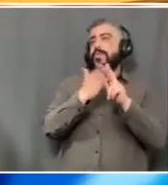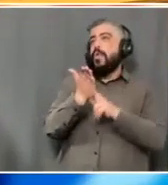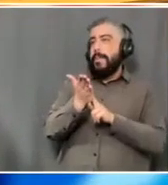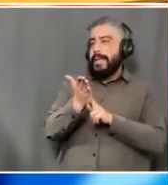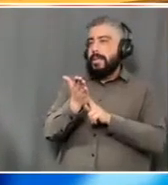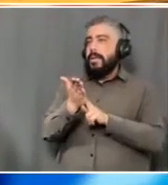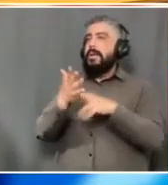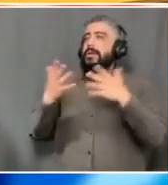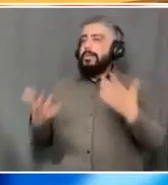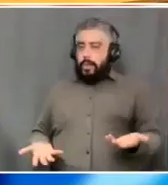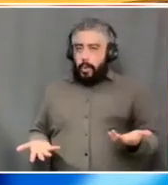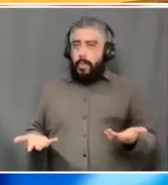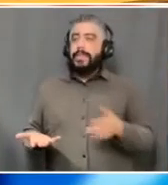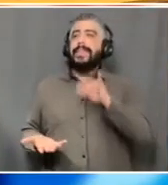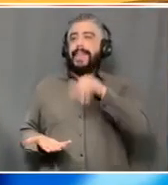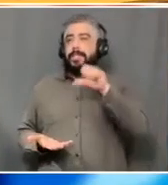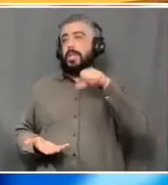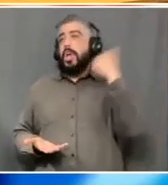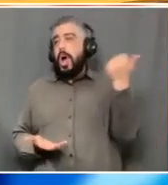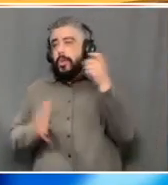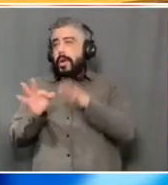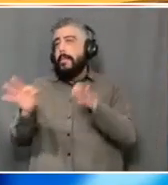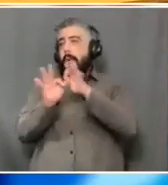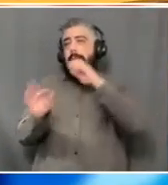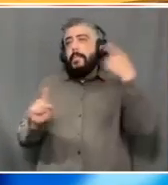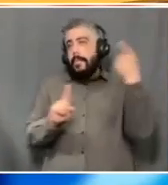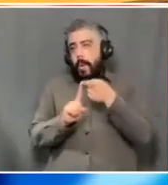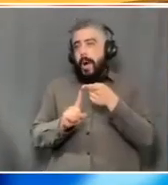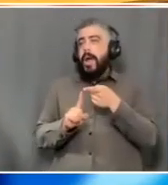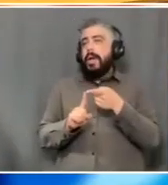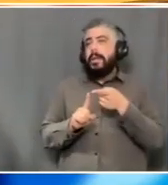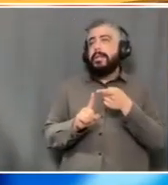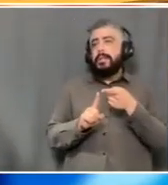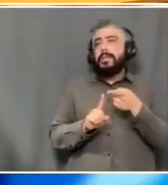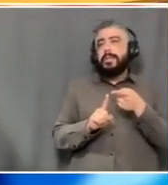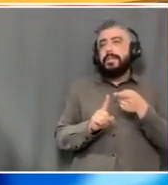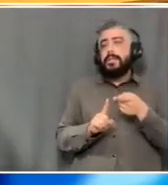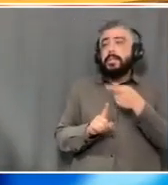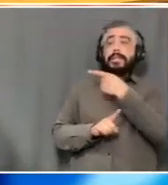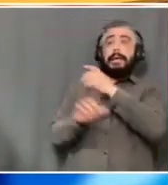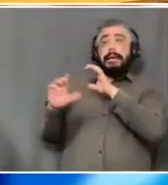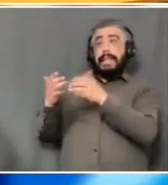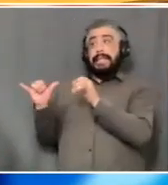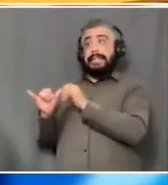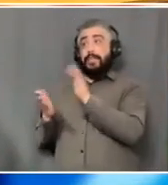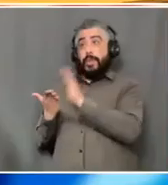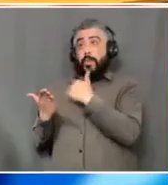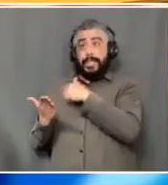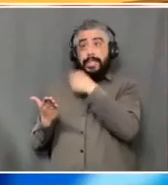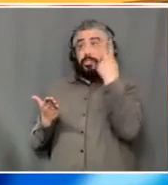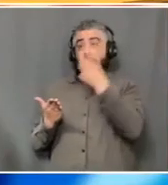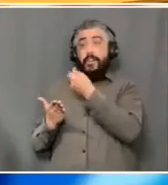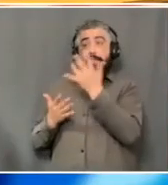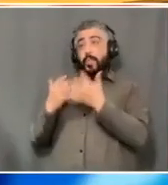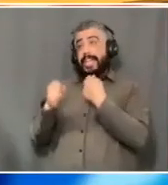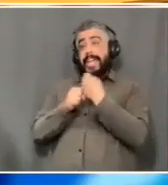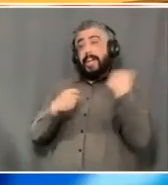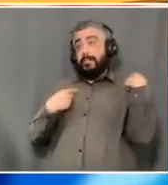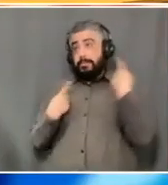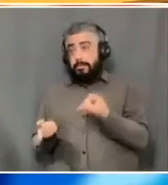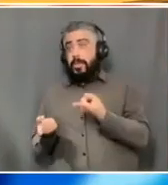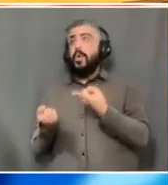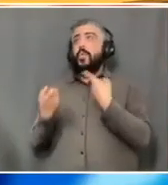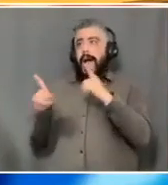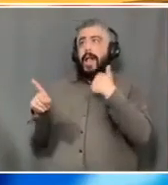so that is just another relevant factor that the class size reduction that we saw over the last couple of years as it was being implemented